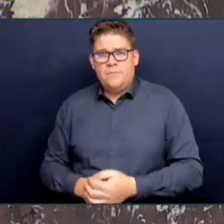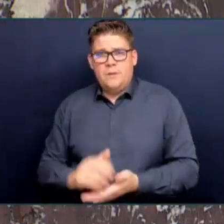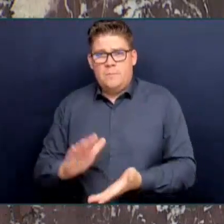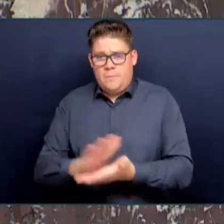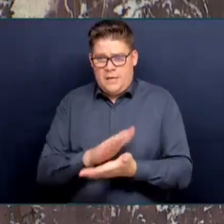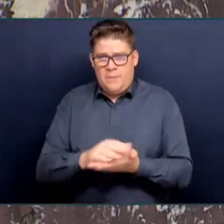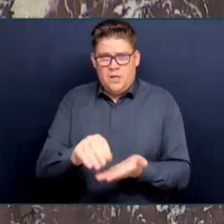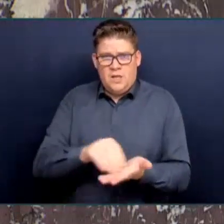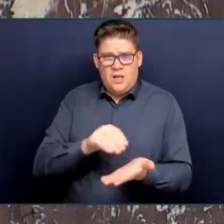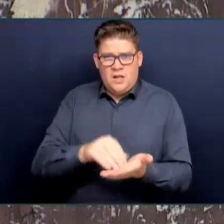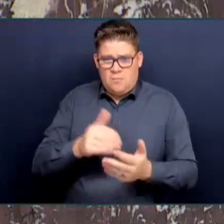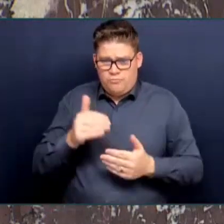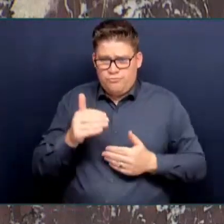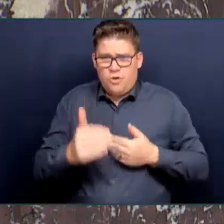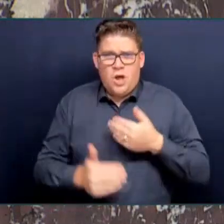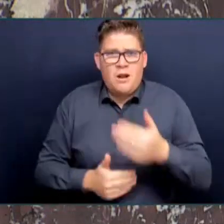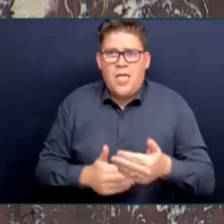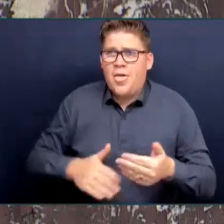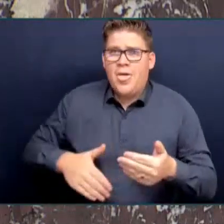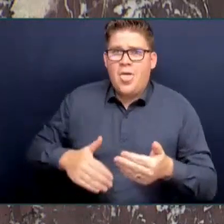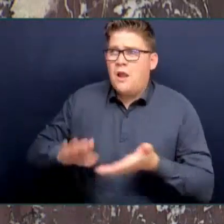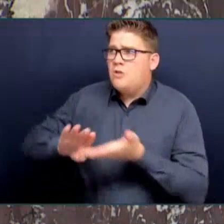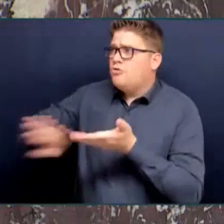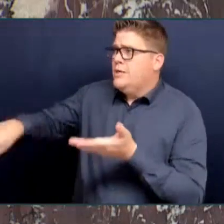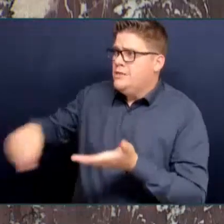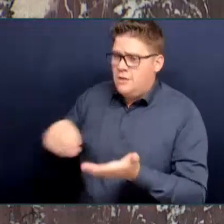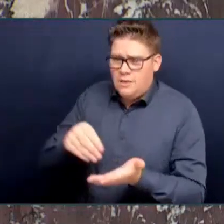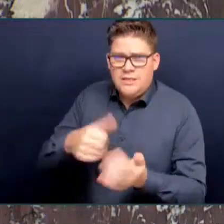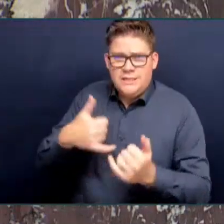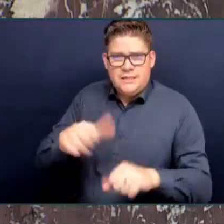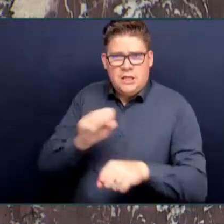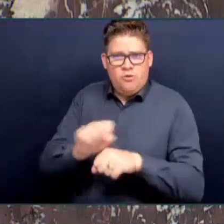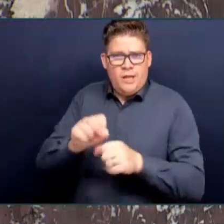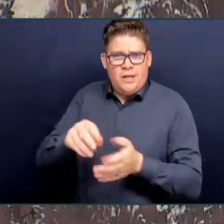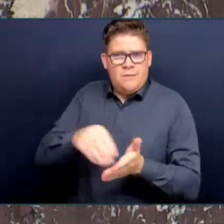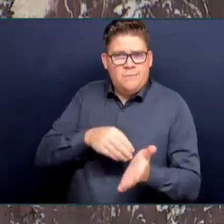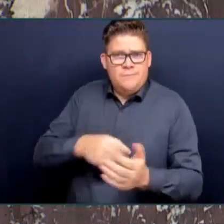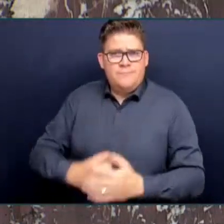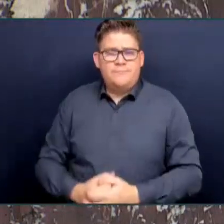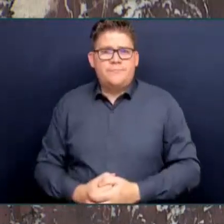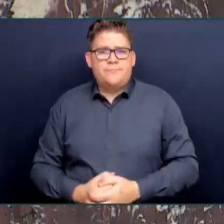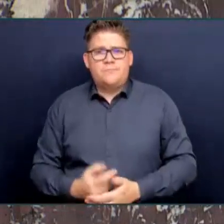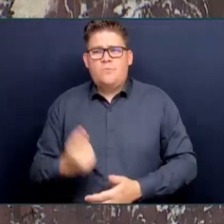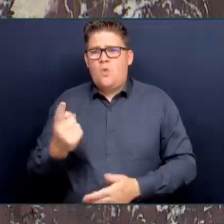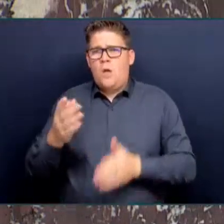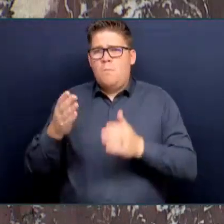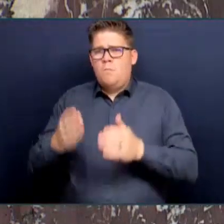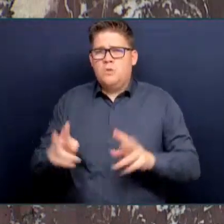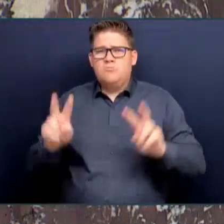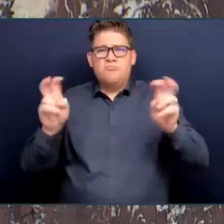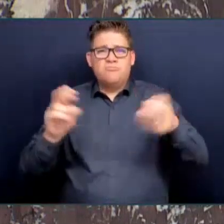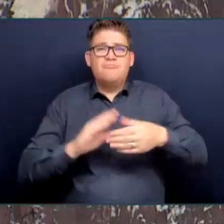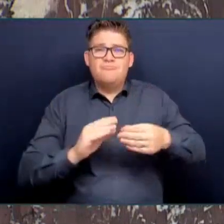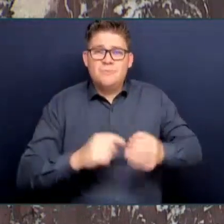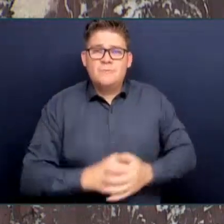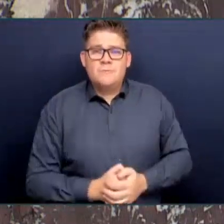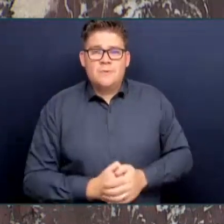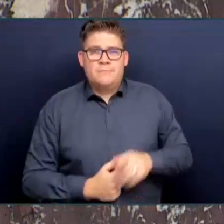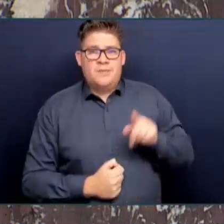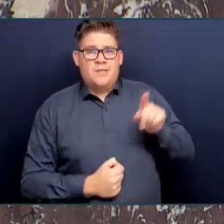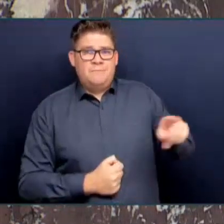veteran Curtis Robinson said, quote, "The Premier was one of those voices that stood in the way of active and